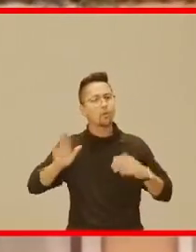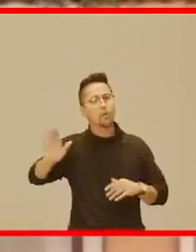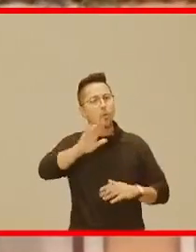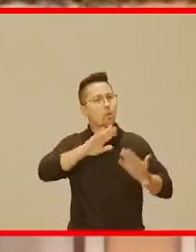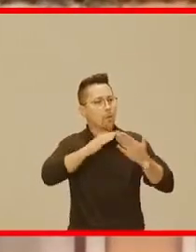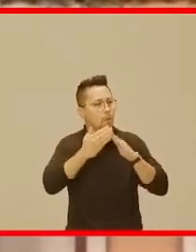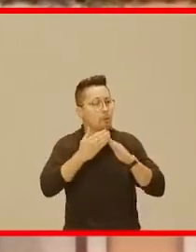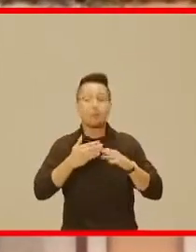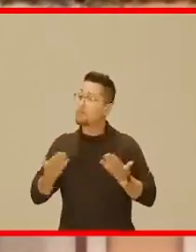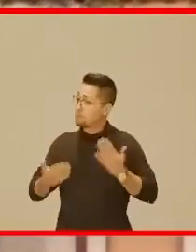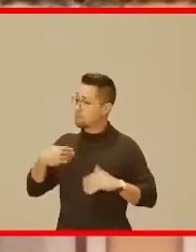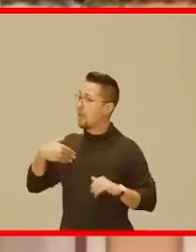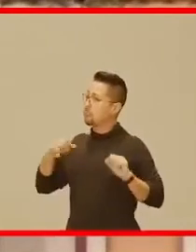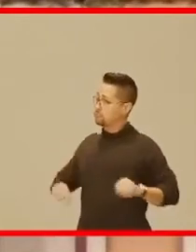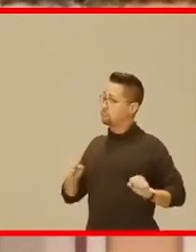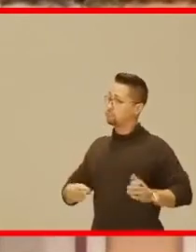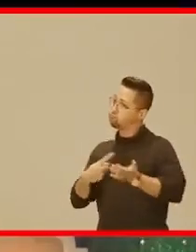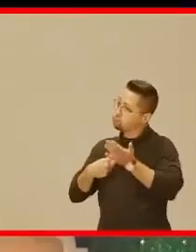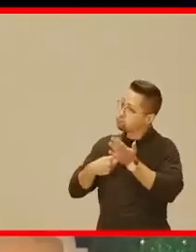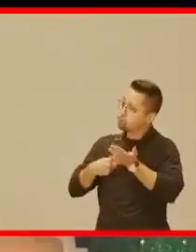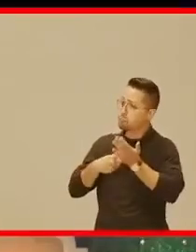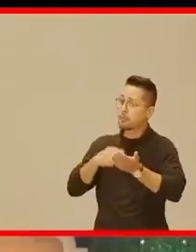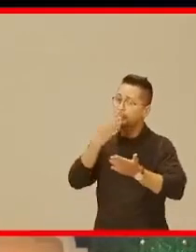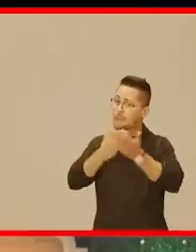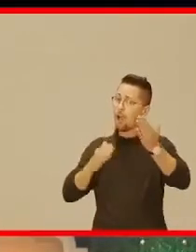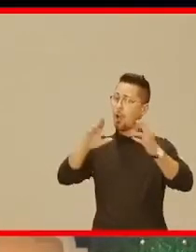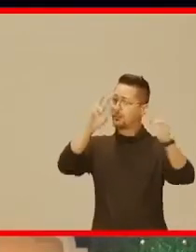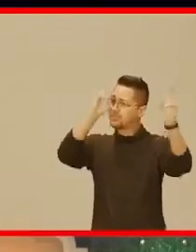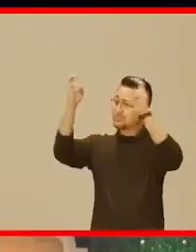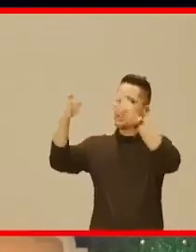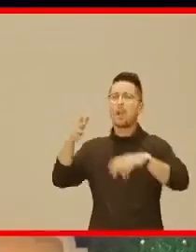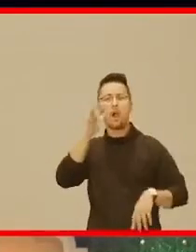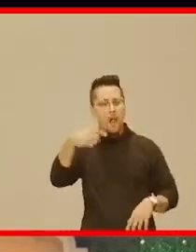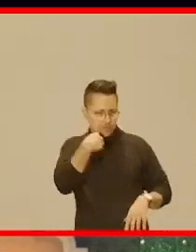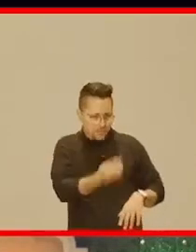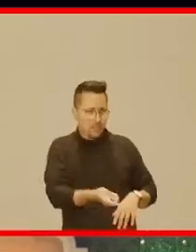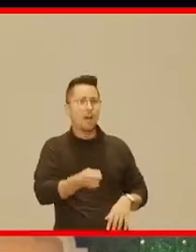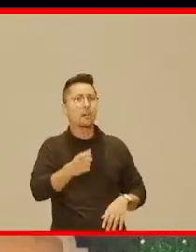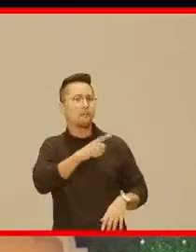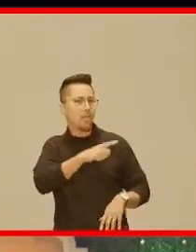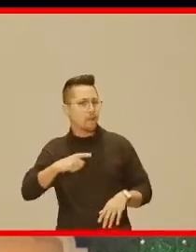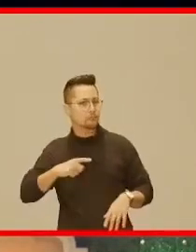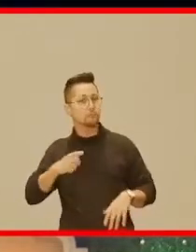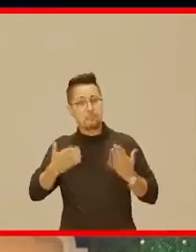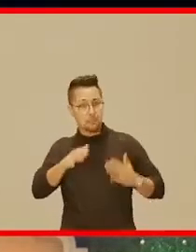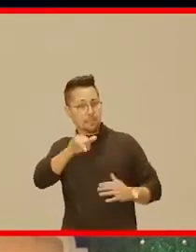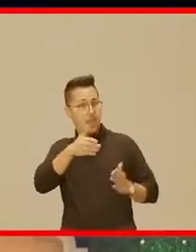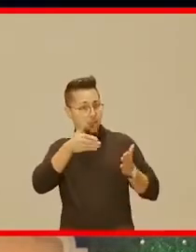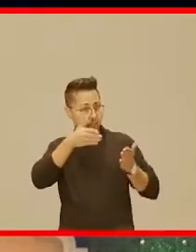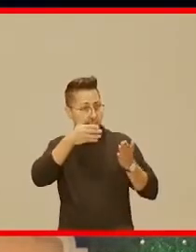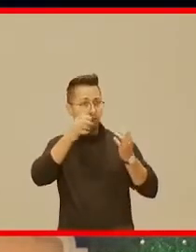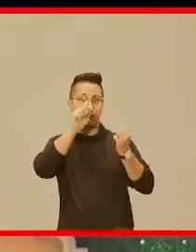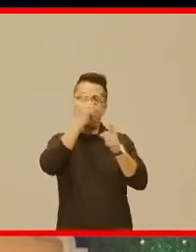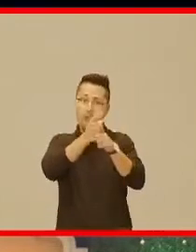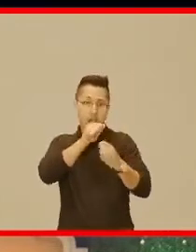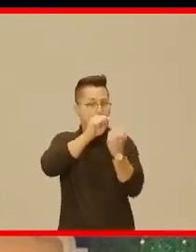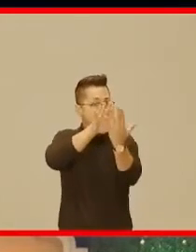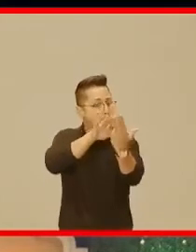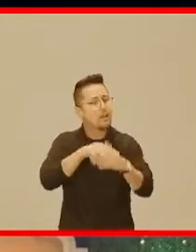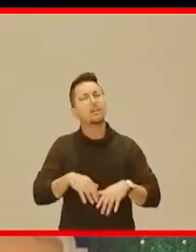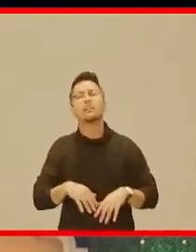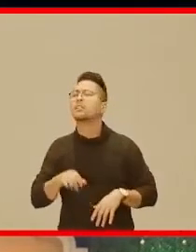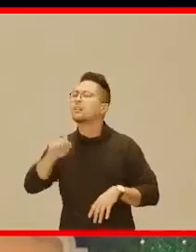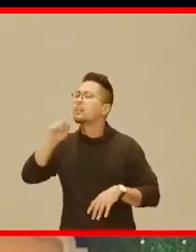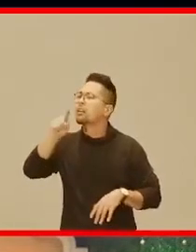these issues and tell you if the legislative route is the right route, or if you should reach out to your city commissioner or what. So what are some issues that you